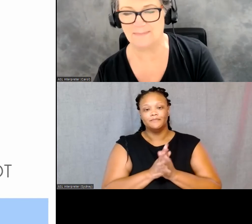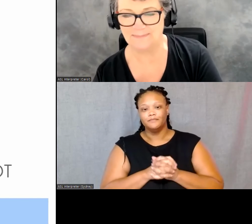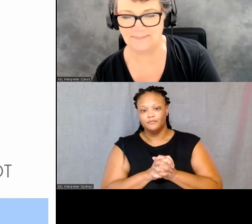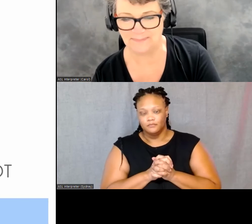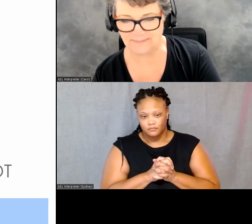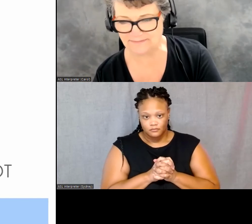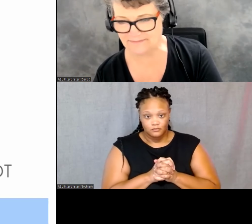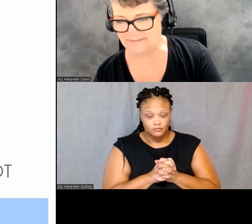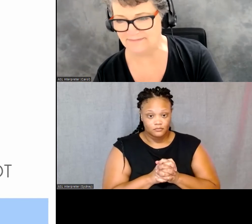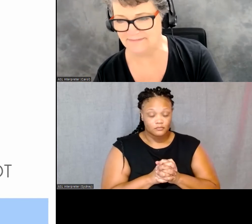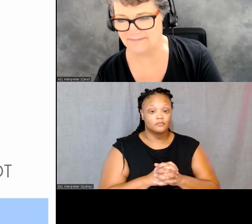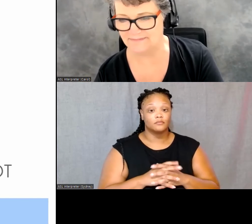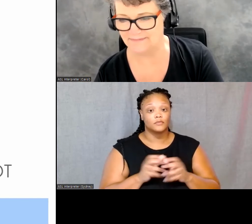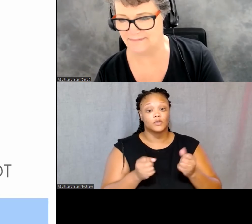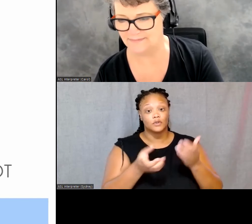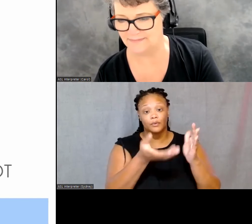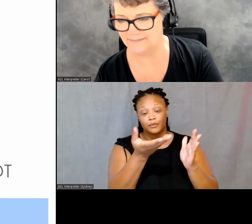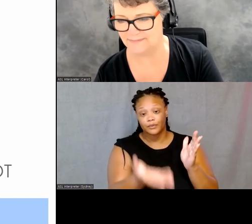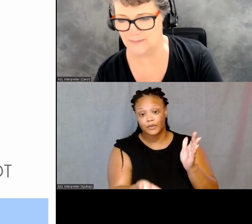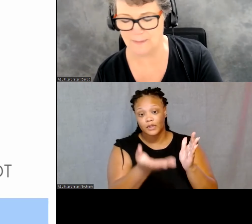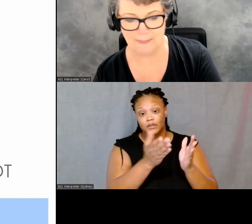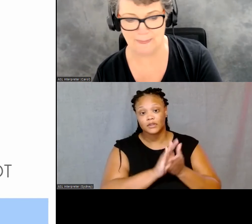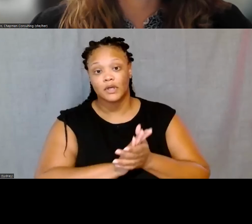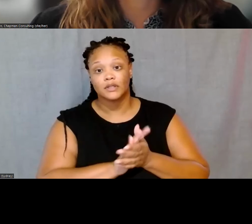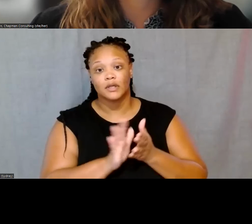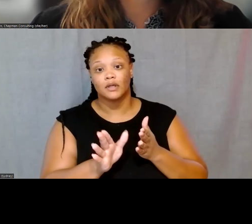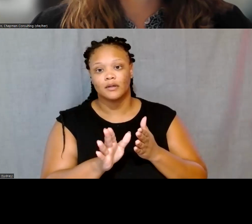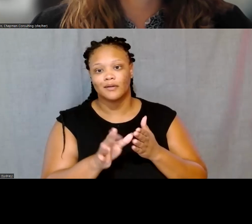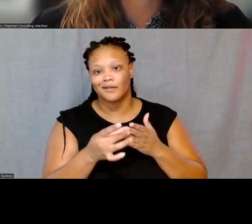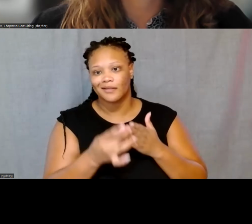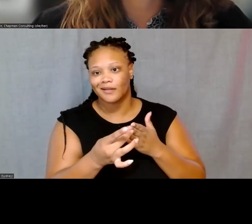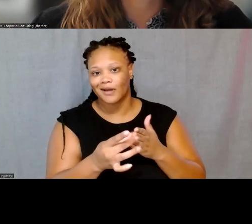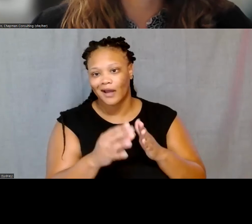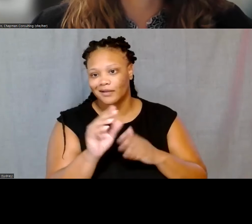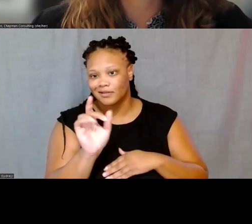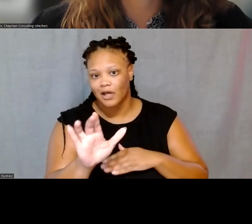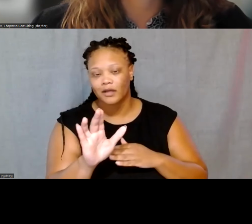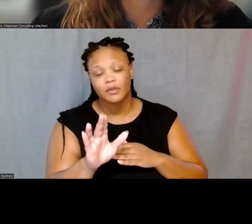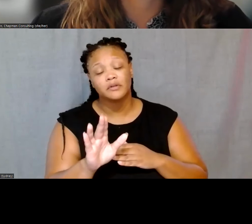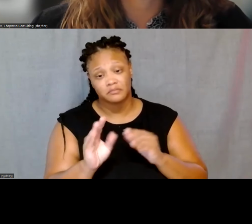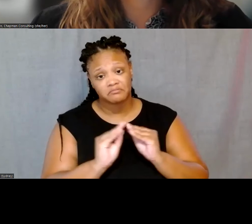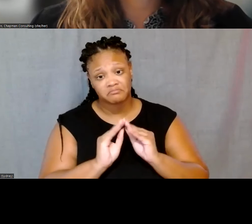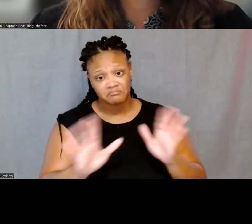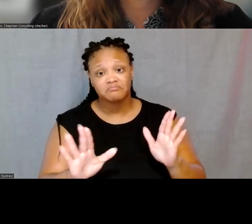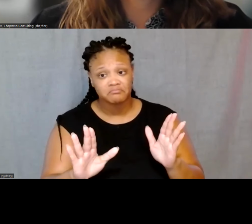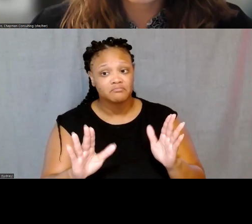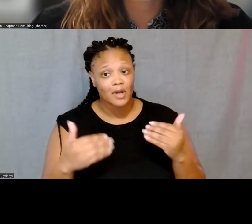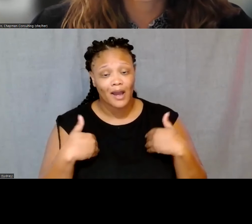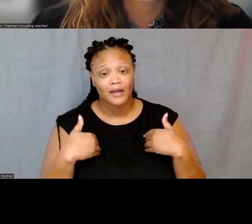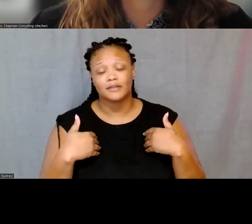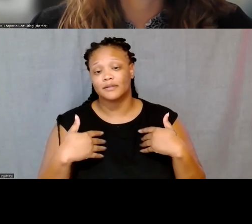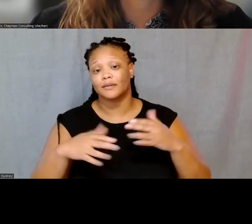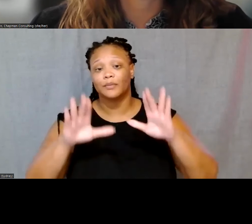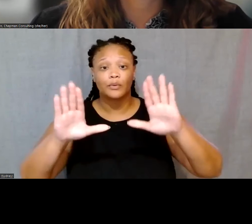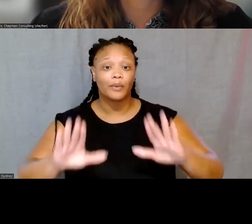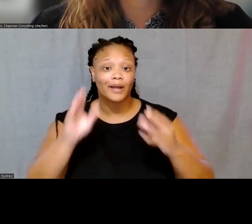All right, so this is, as I mentioned, the guidance document is pretty thorough and has some really great information